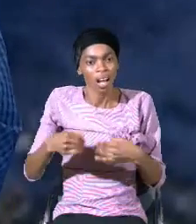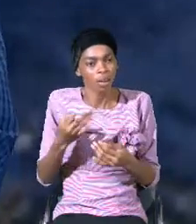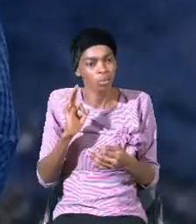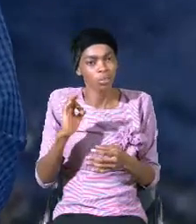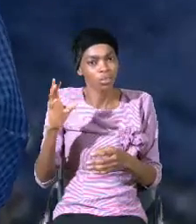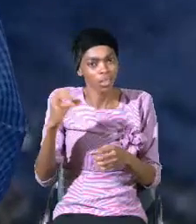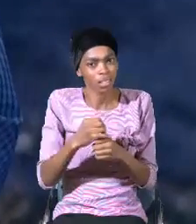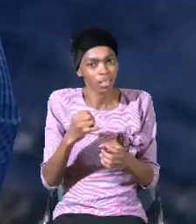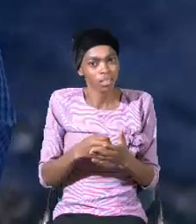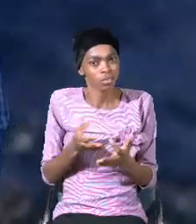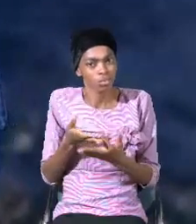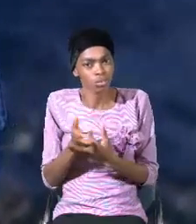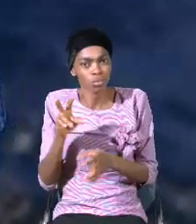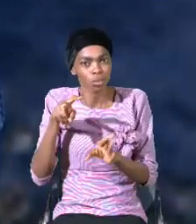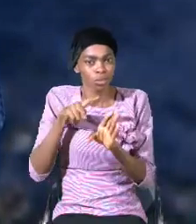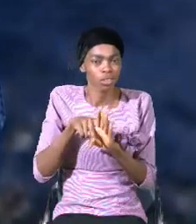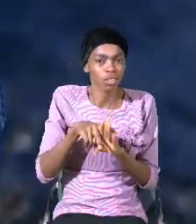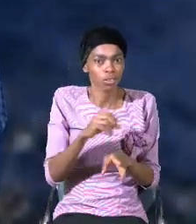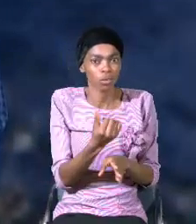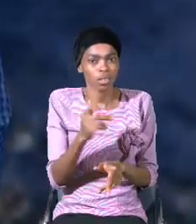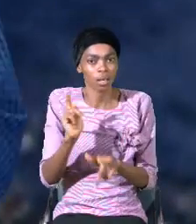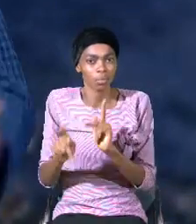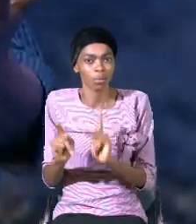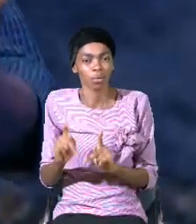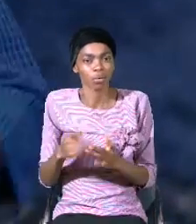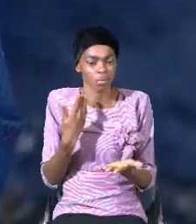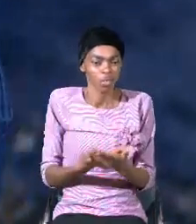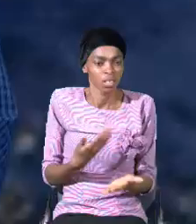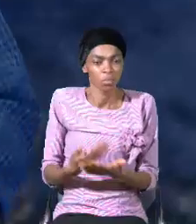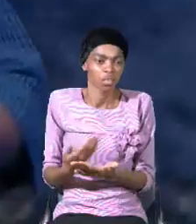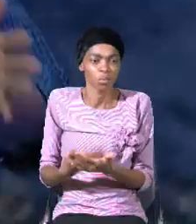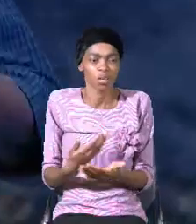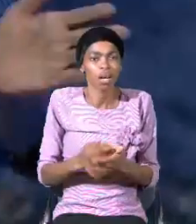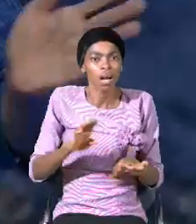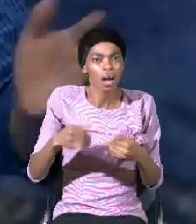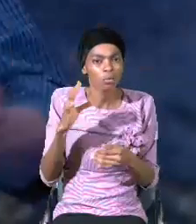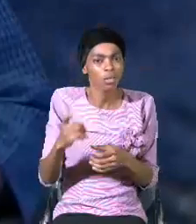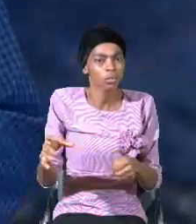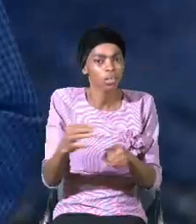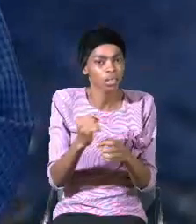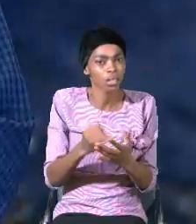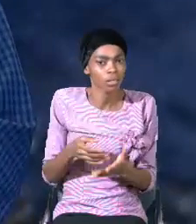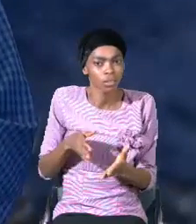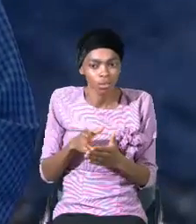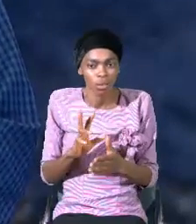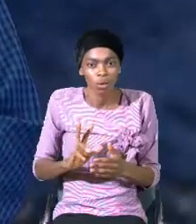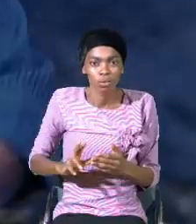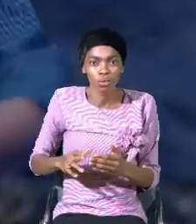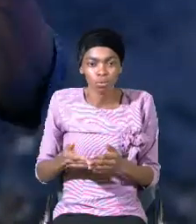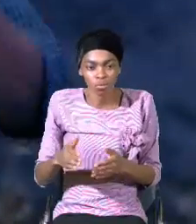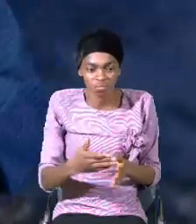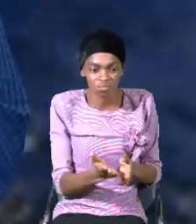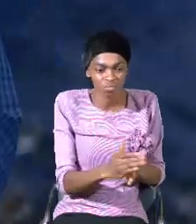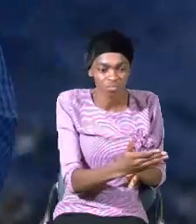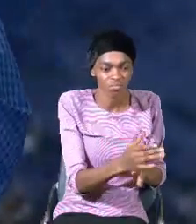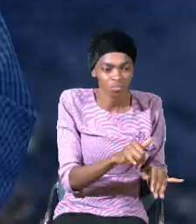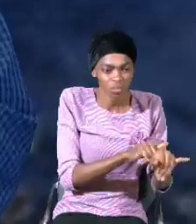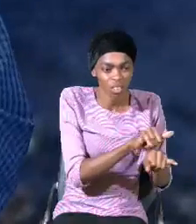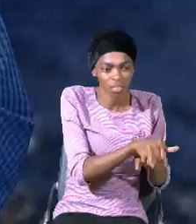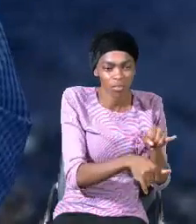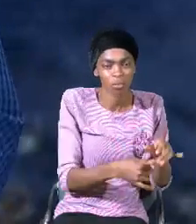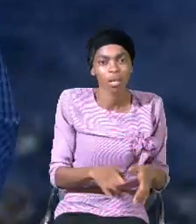it? Through cheating other people. Money. Are you going to get that? Cutting corners. Money. How will you